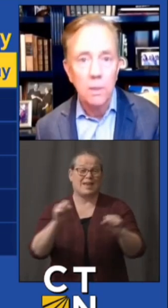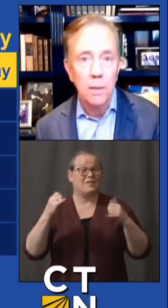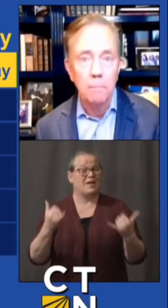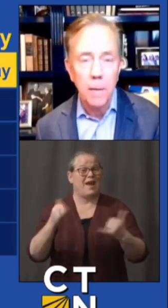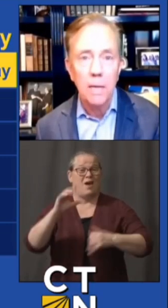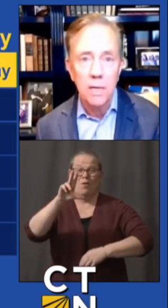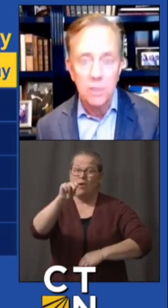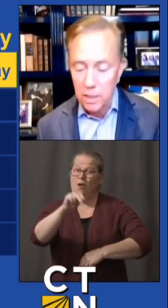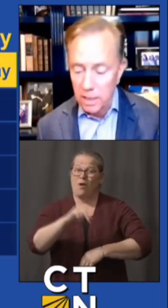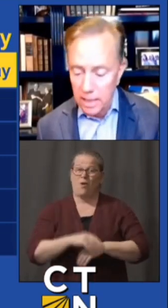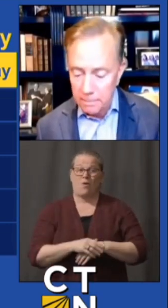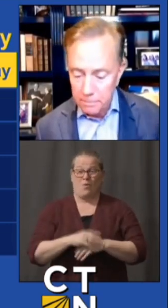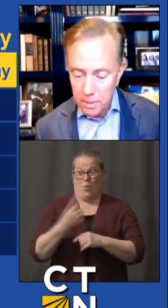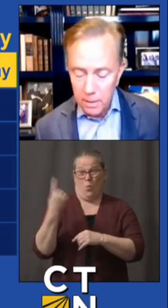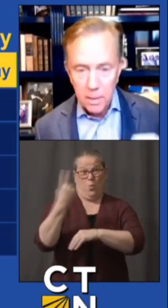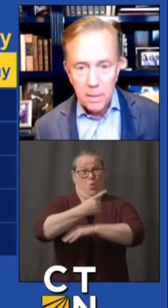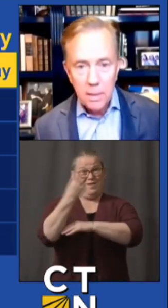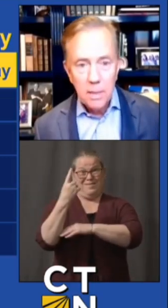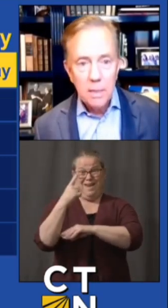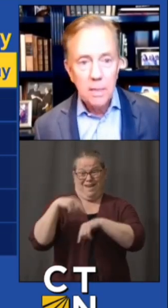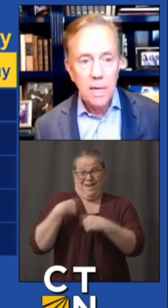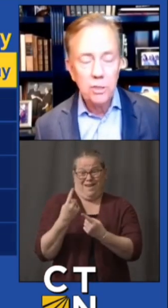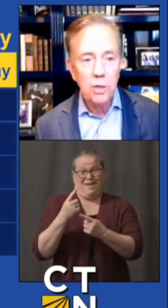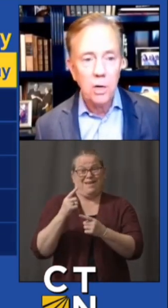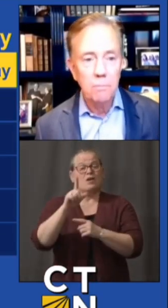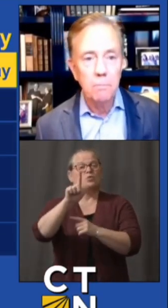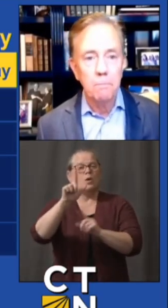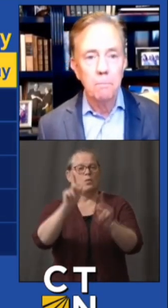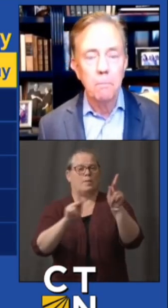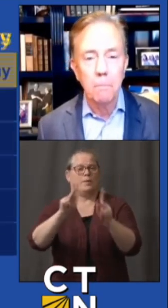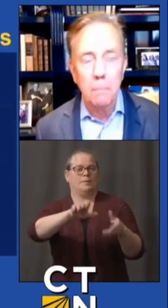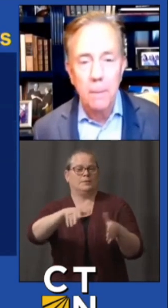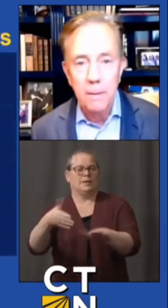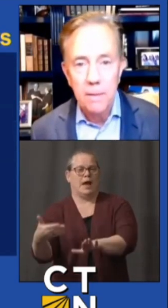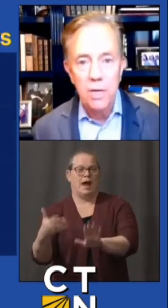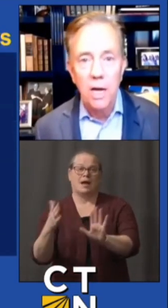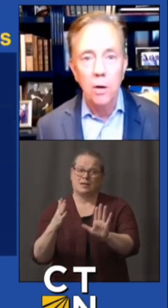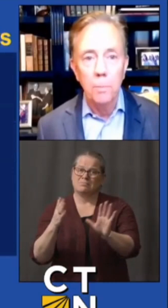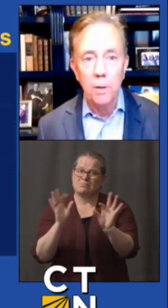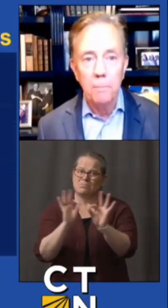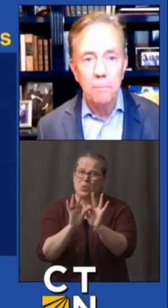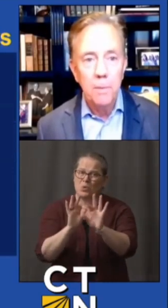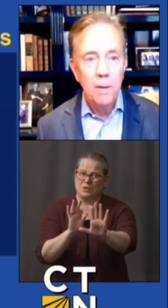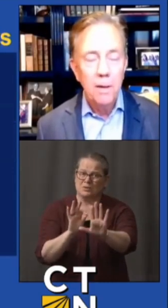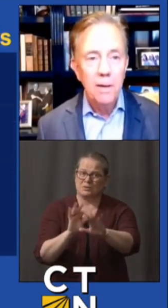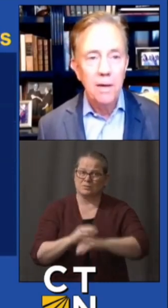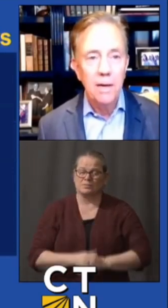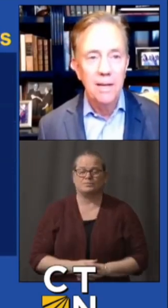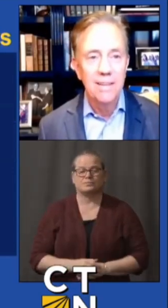alone. Pay attention to that. The next chart is an eye-opener.